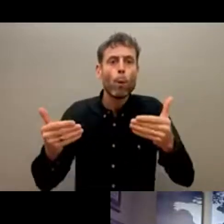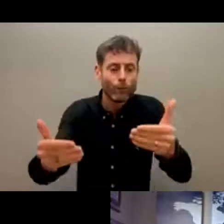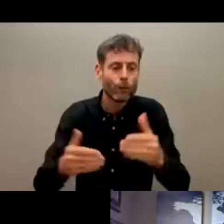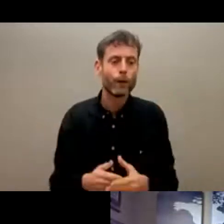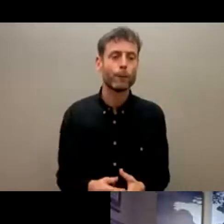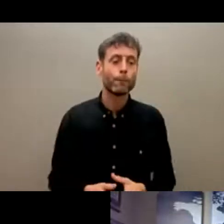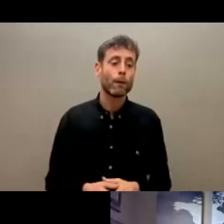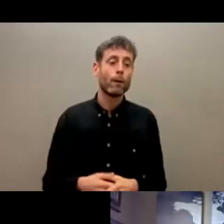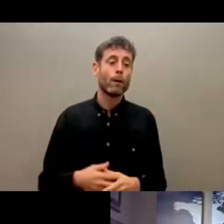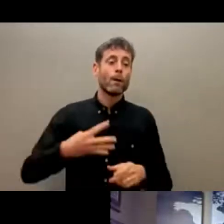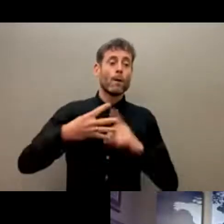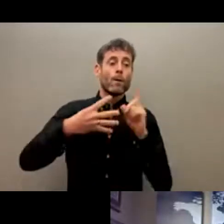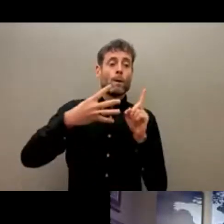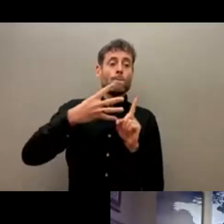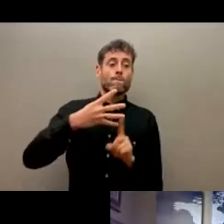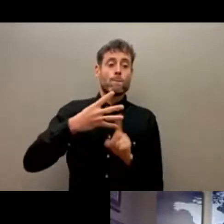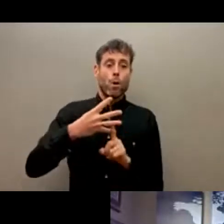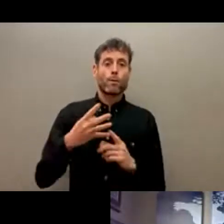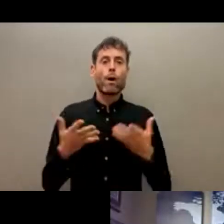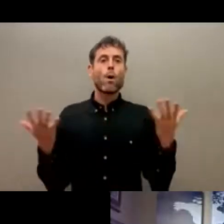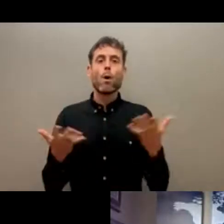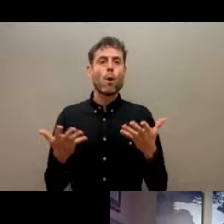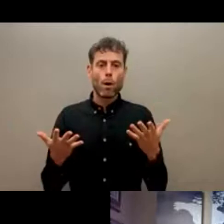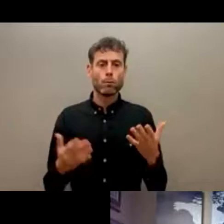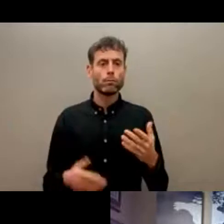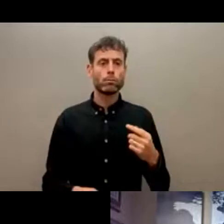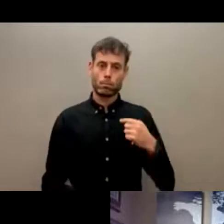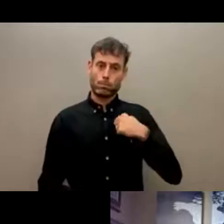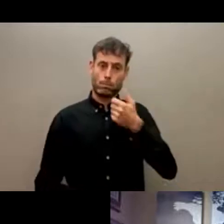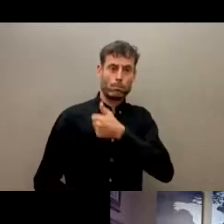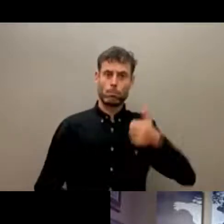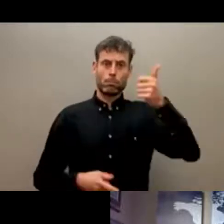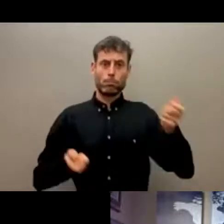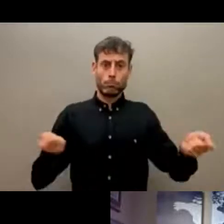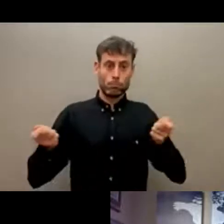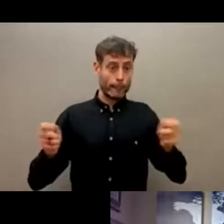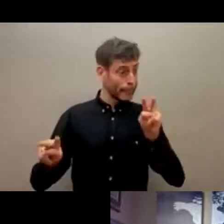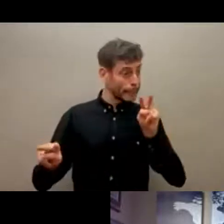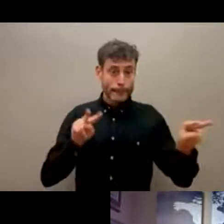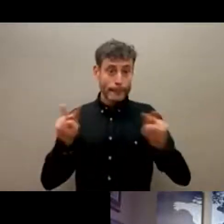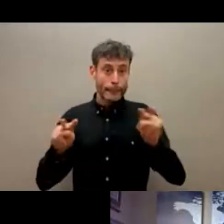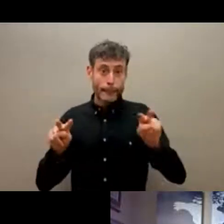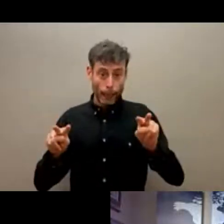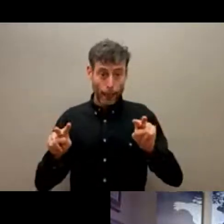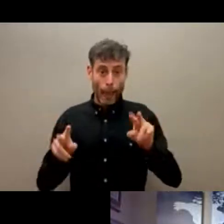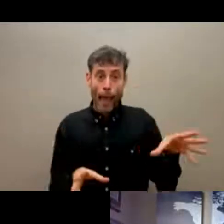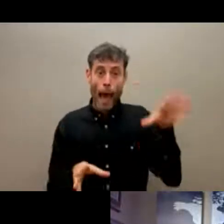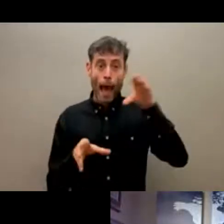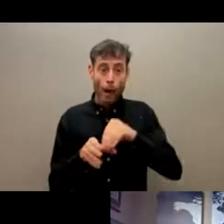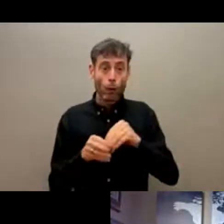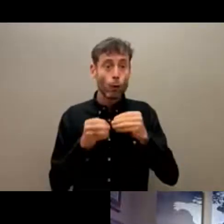approach with real honesty as to how much we're progressing with our improvement plans, where we're